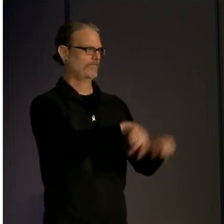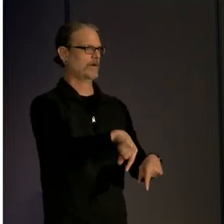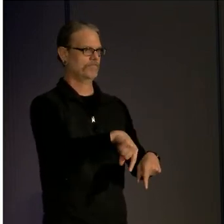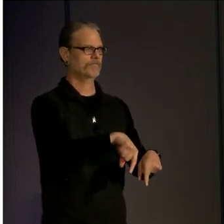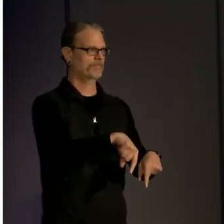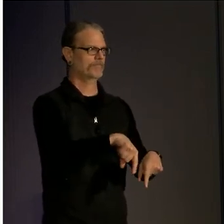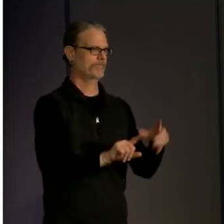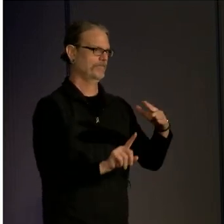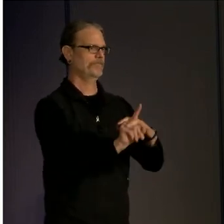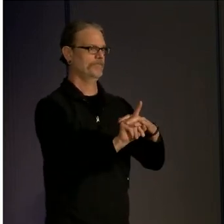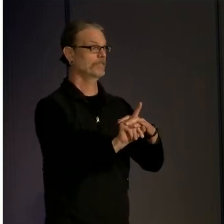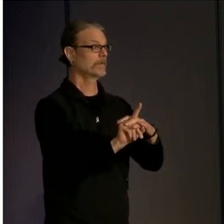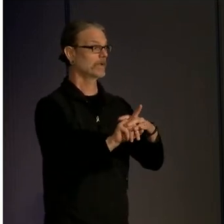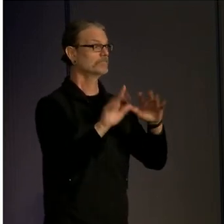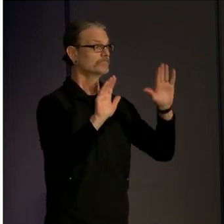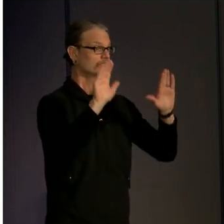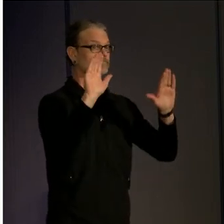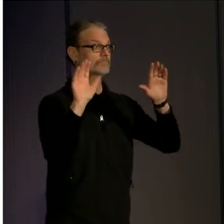yeah, quite a few.